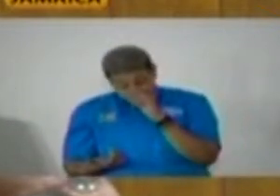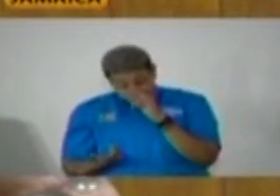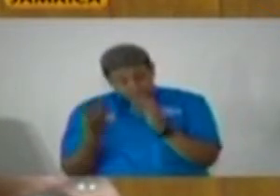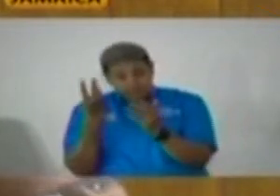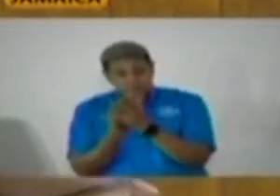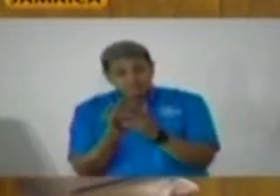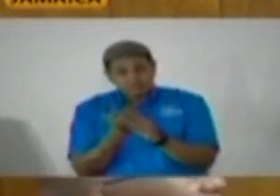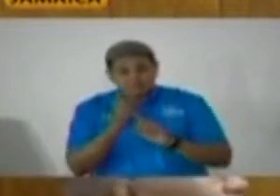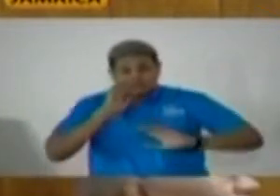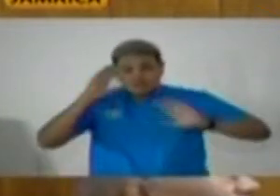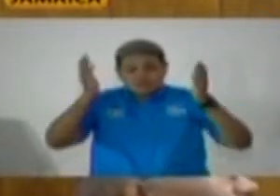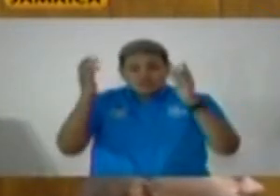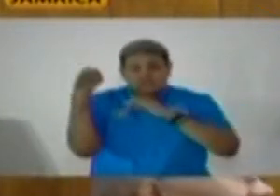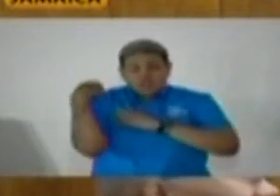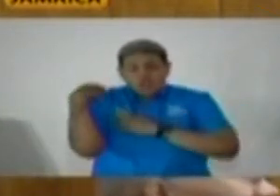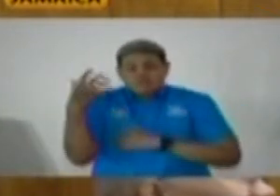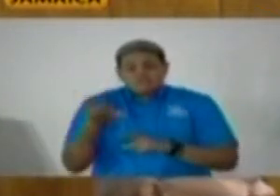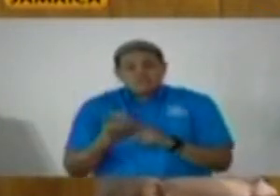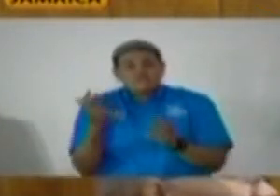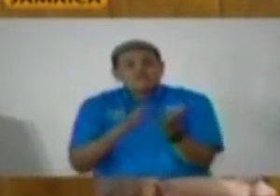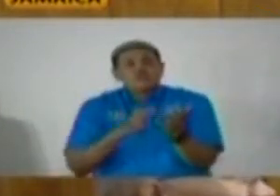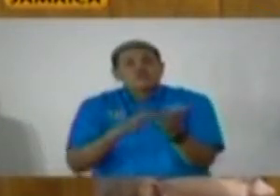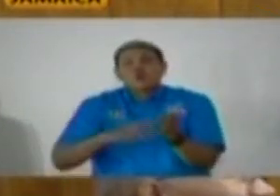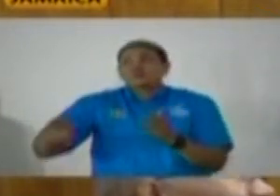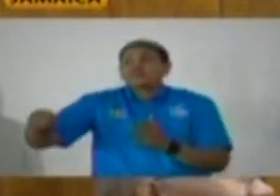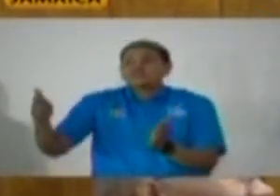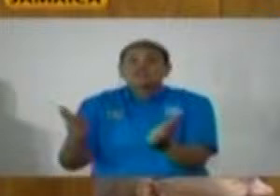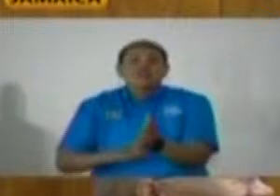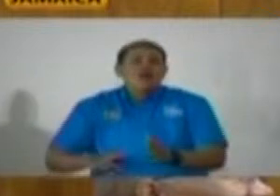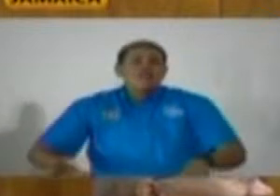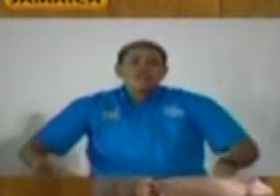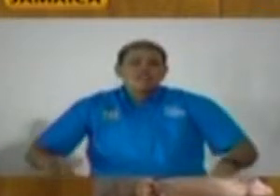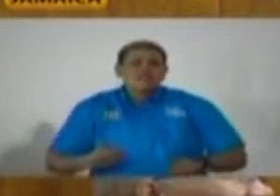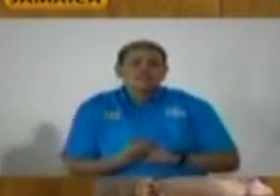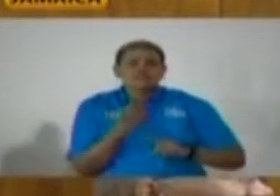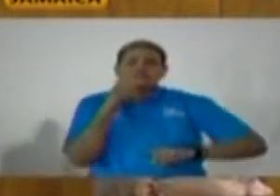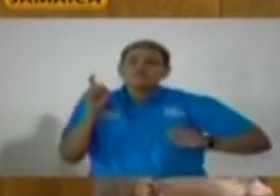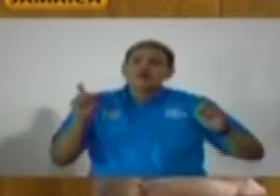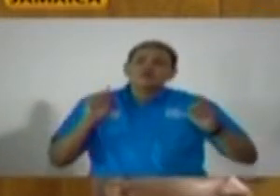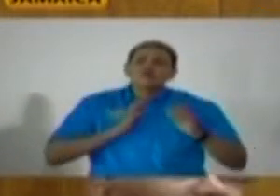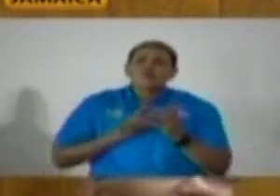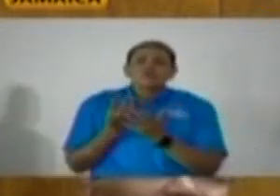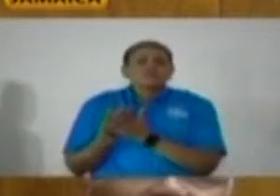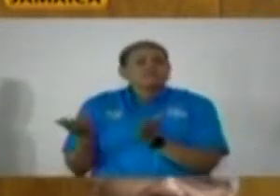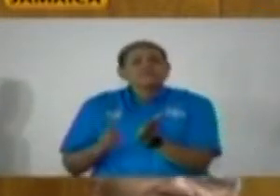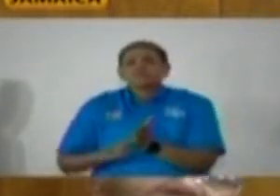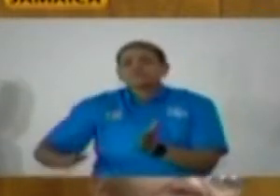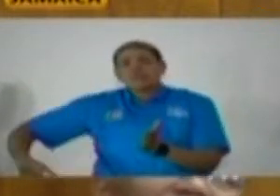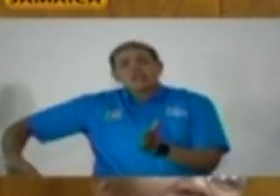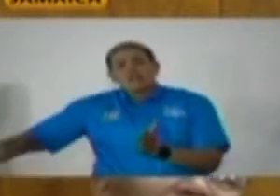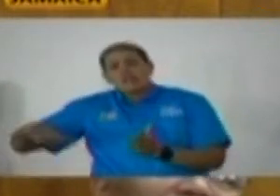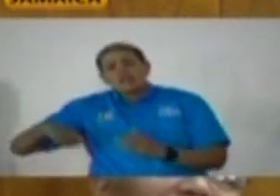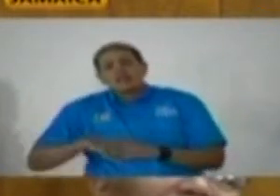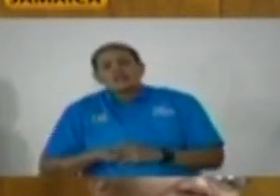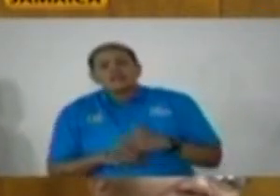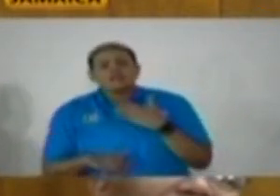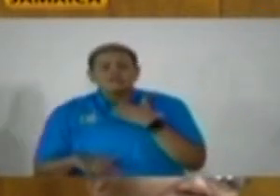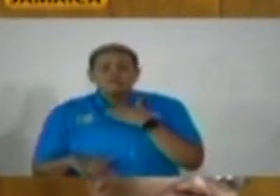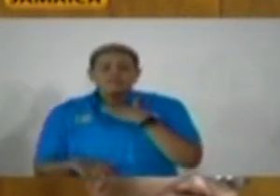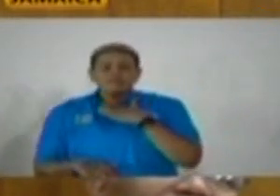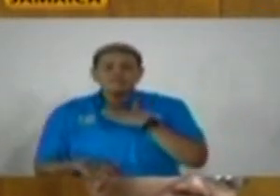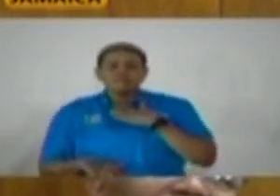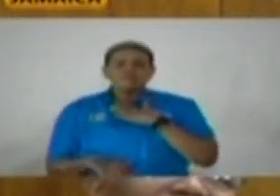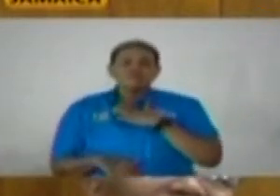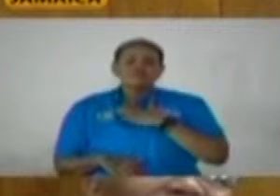Correctional service officers, 3,000 of them, the people who man our prisons, they have not signed.